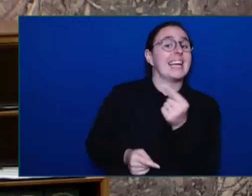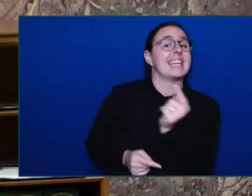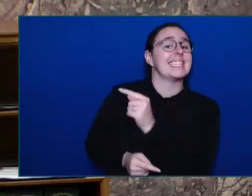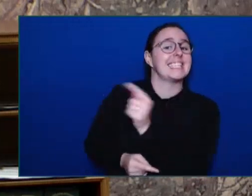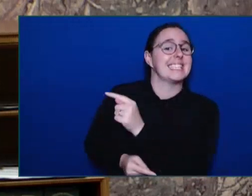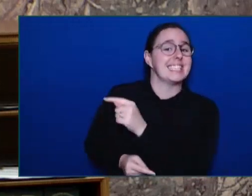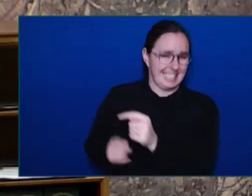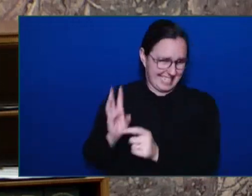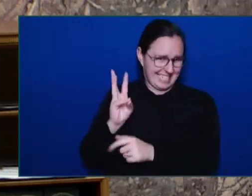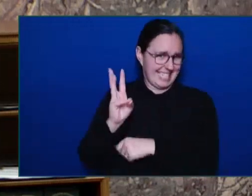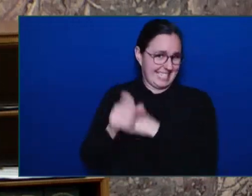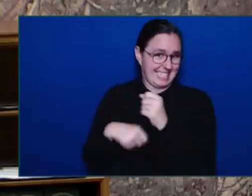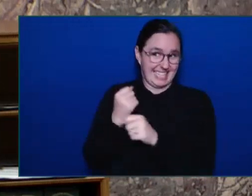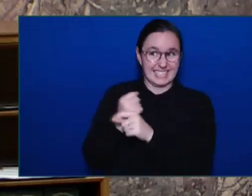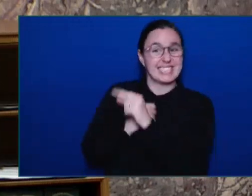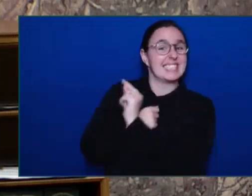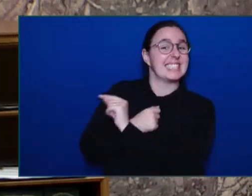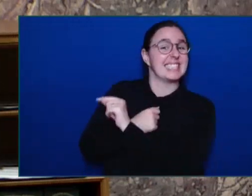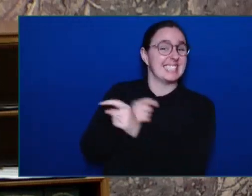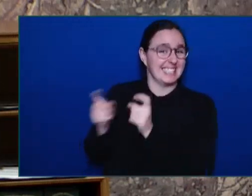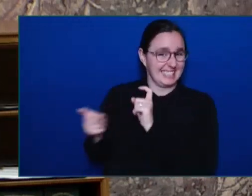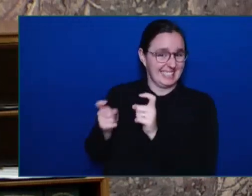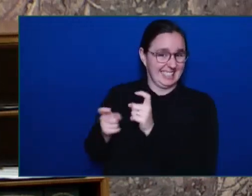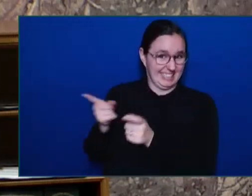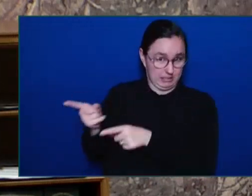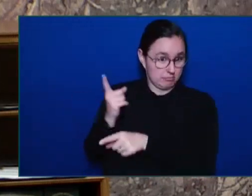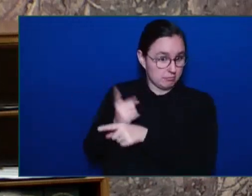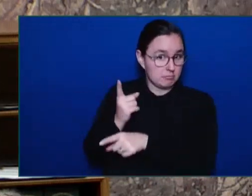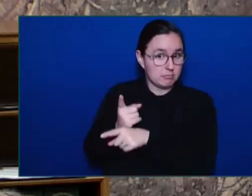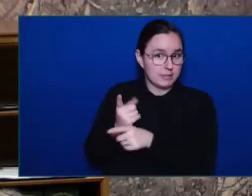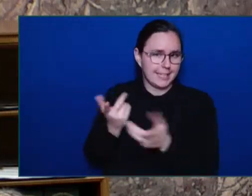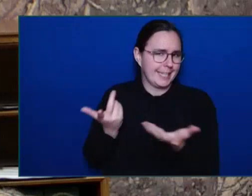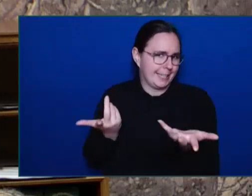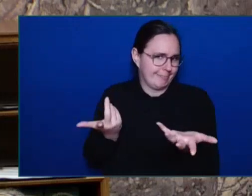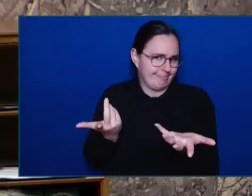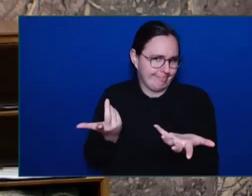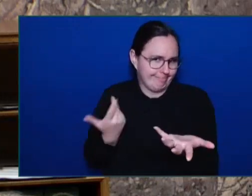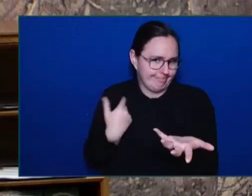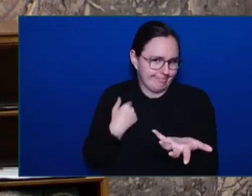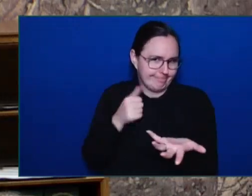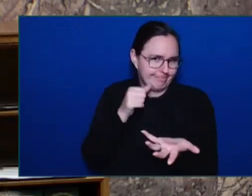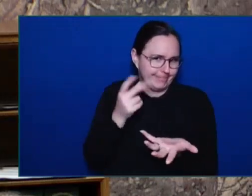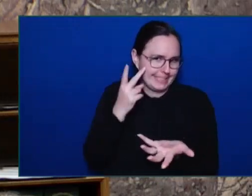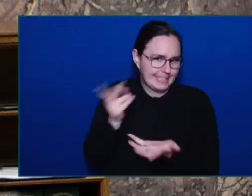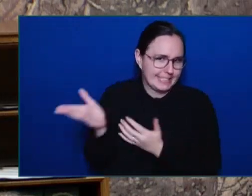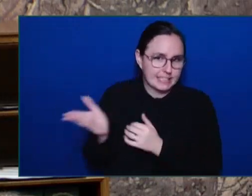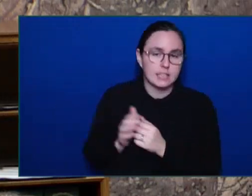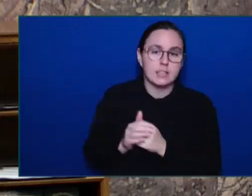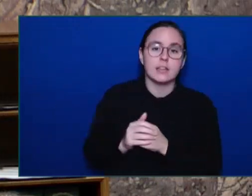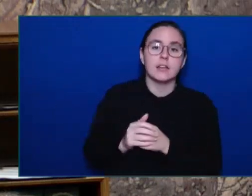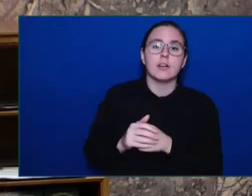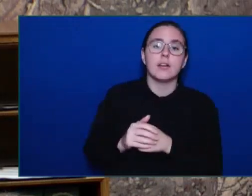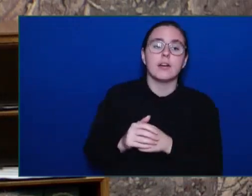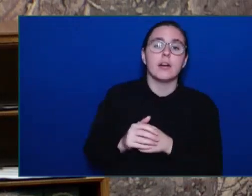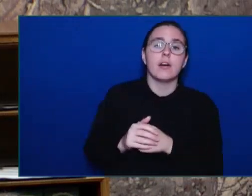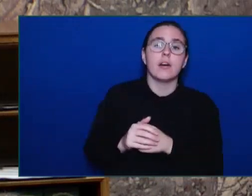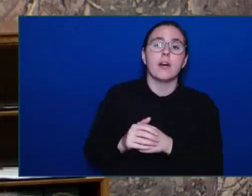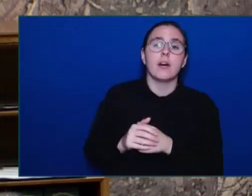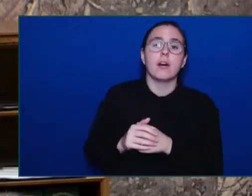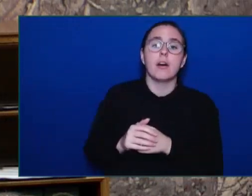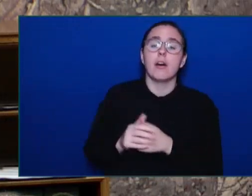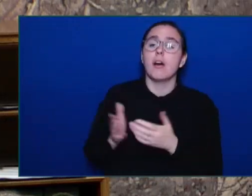admitted yesterday in question period that he only learned about the leadership by the Mayor and Council at the same time that the media was being